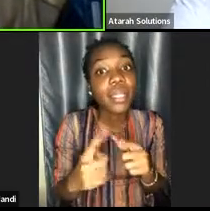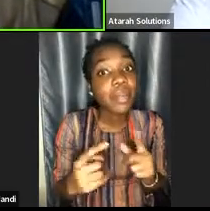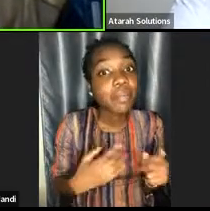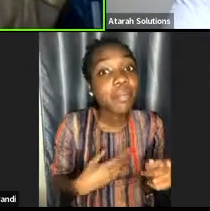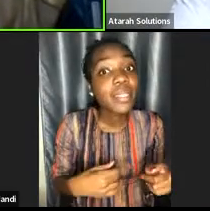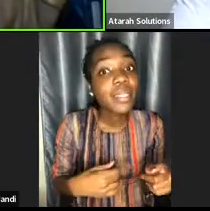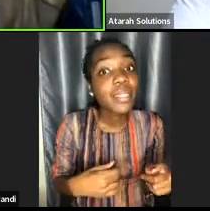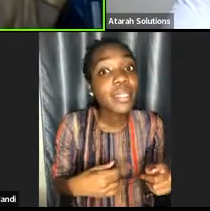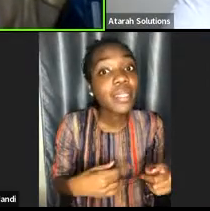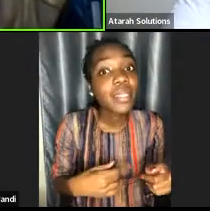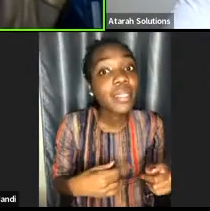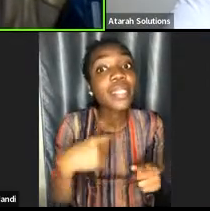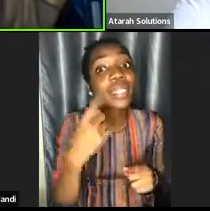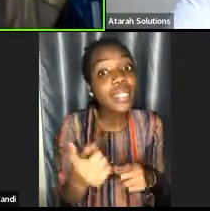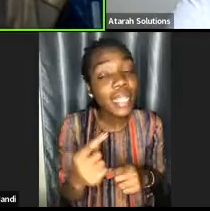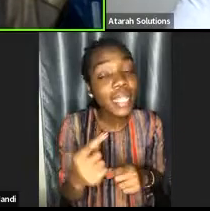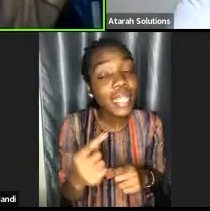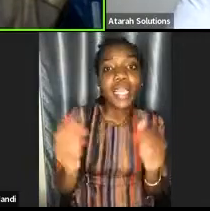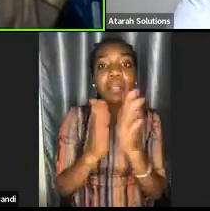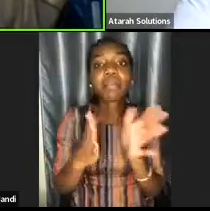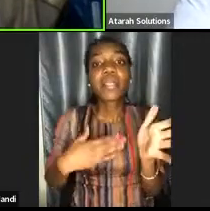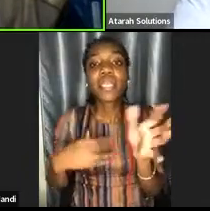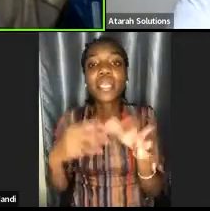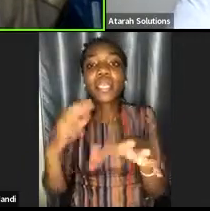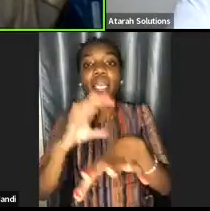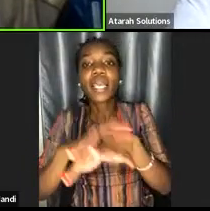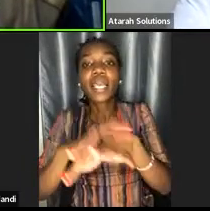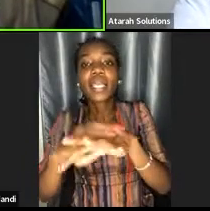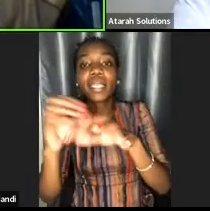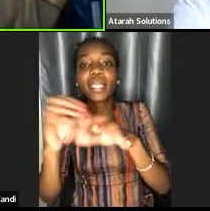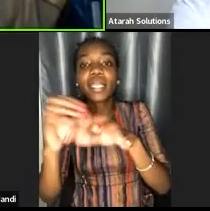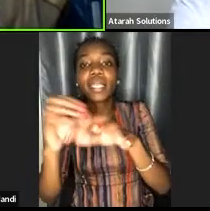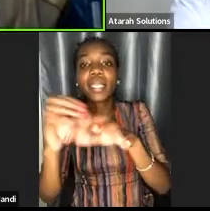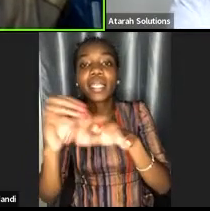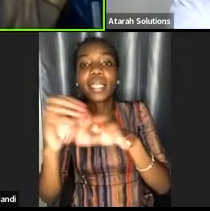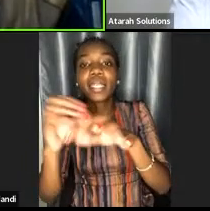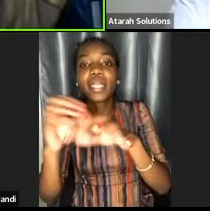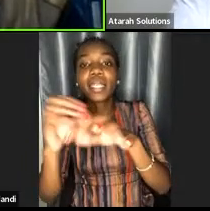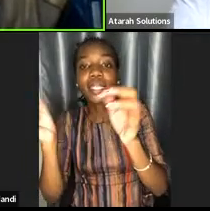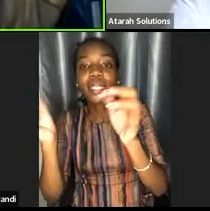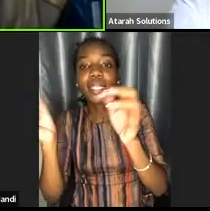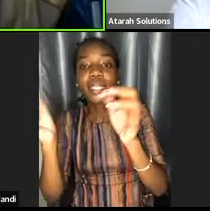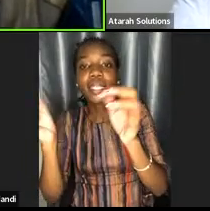10%. Don't give me 0.01. That may not work very well.